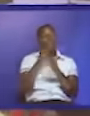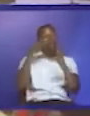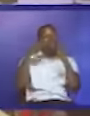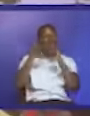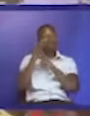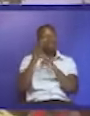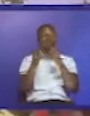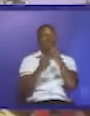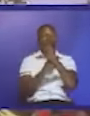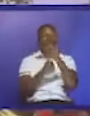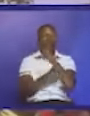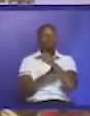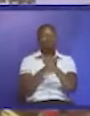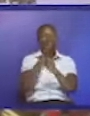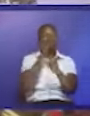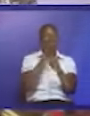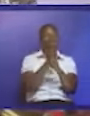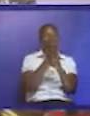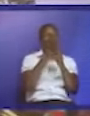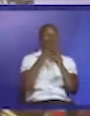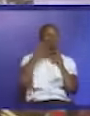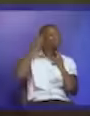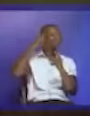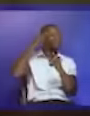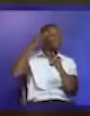Not your desire to see results.